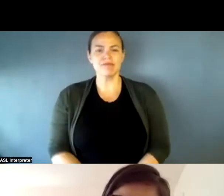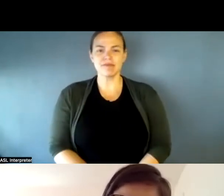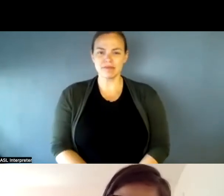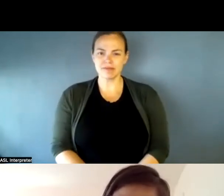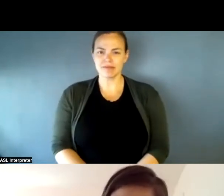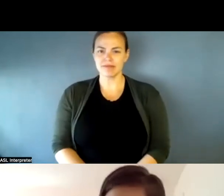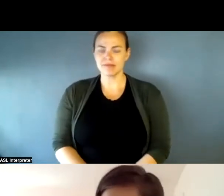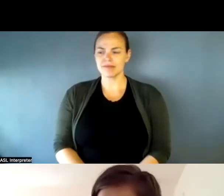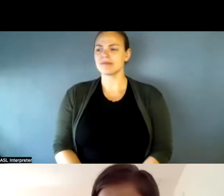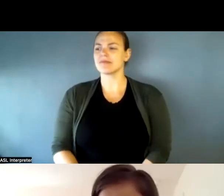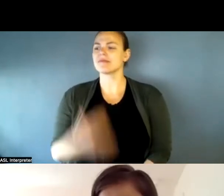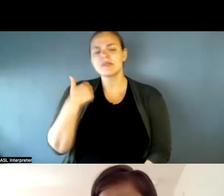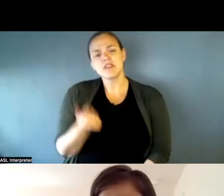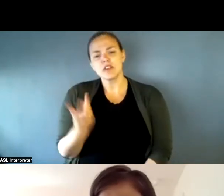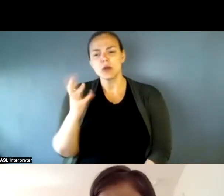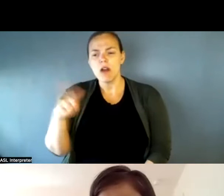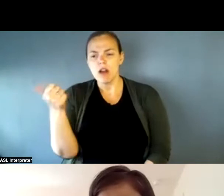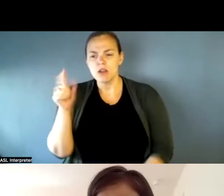got a couple other questions here.